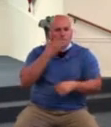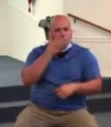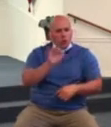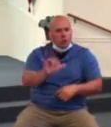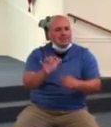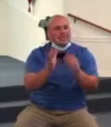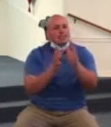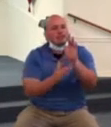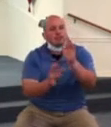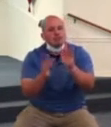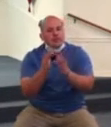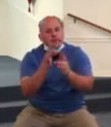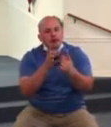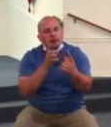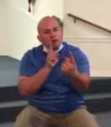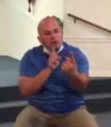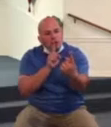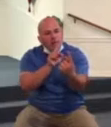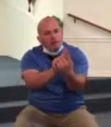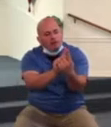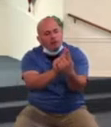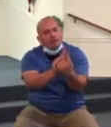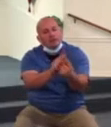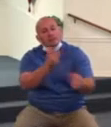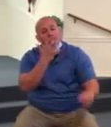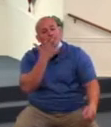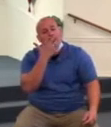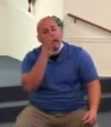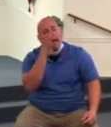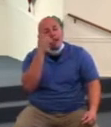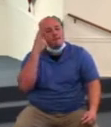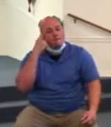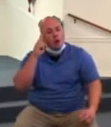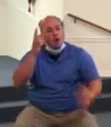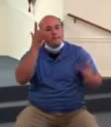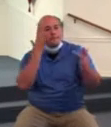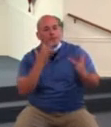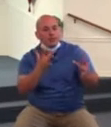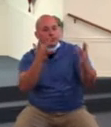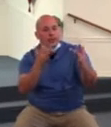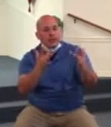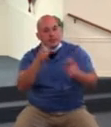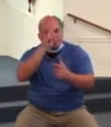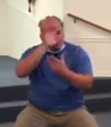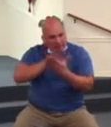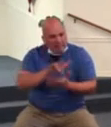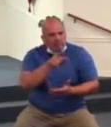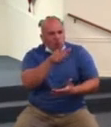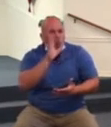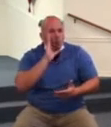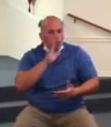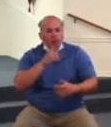out to him for mercy, believing he will help you, and refusing to be silent until he does.